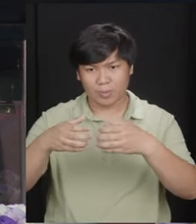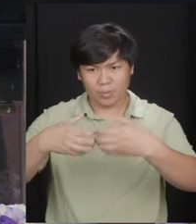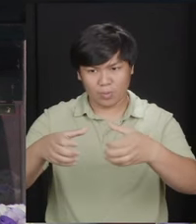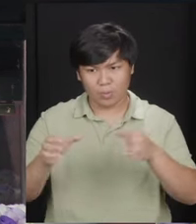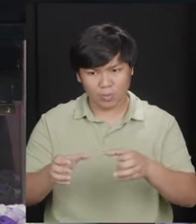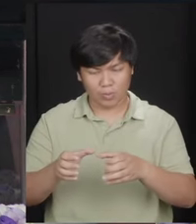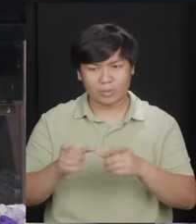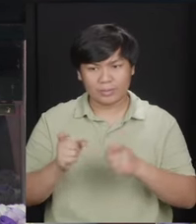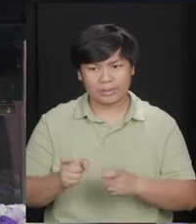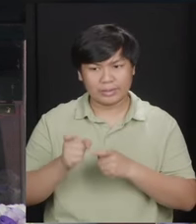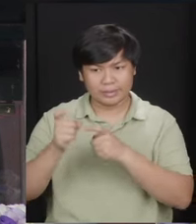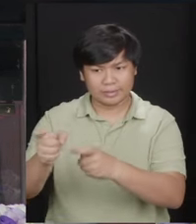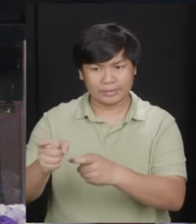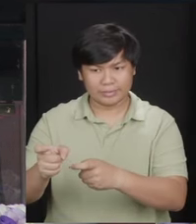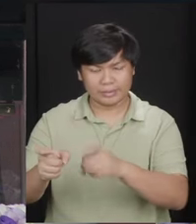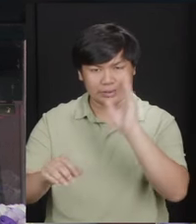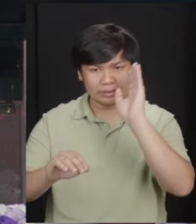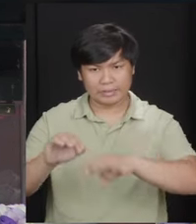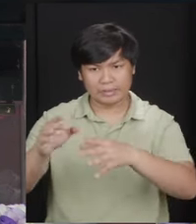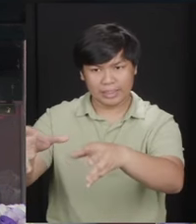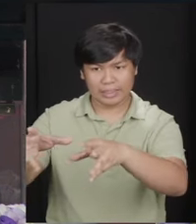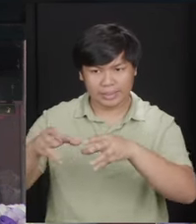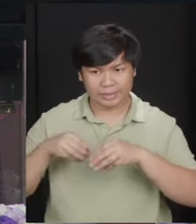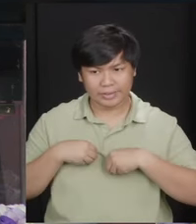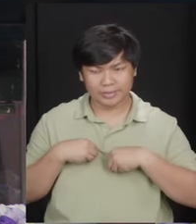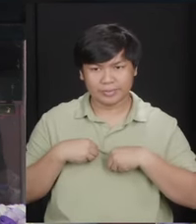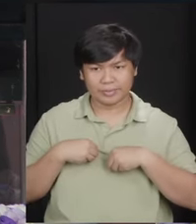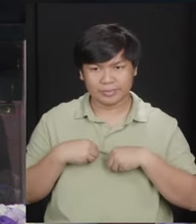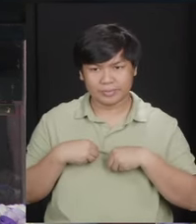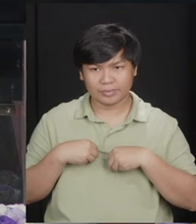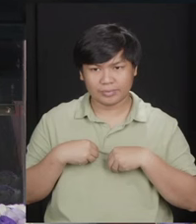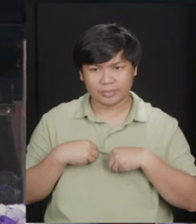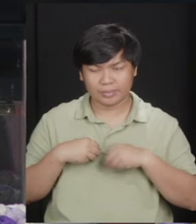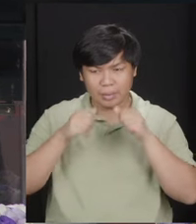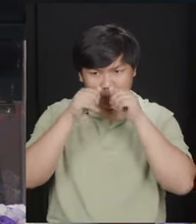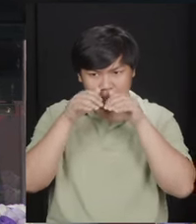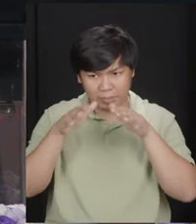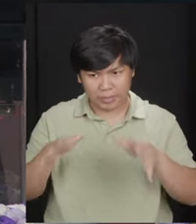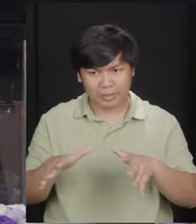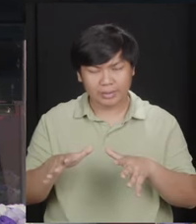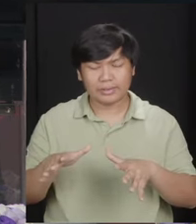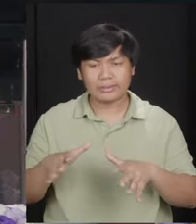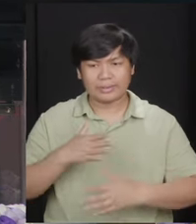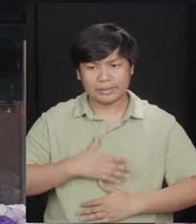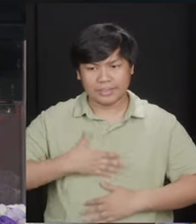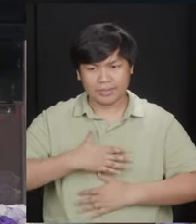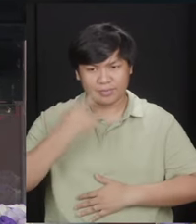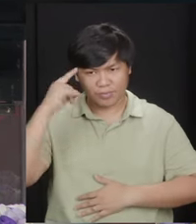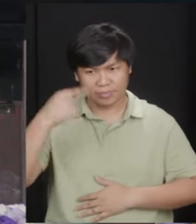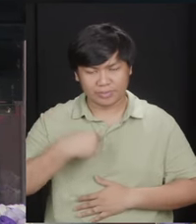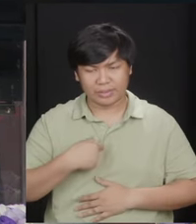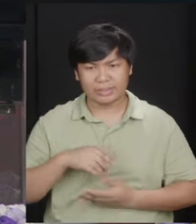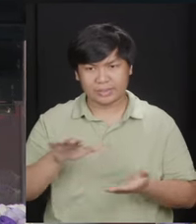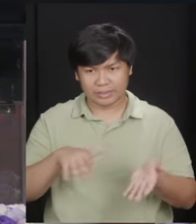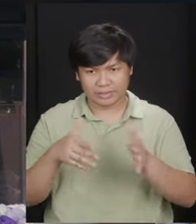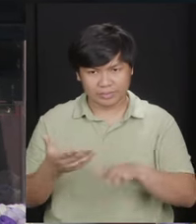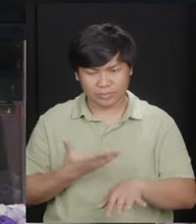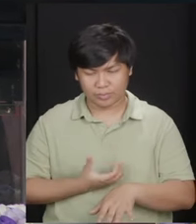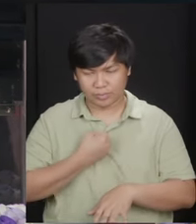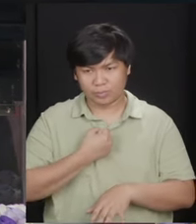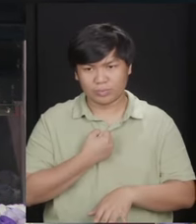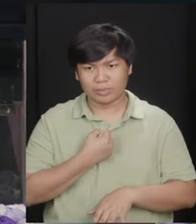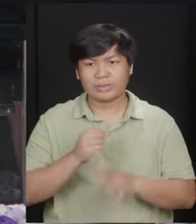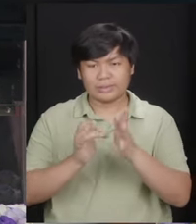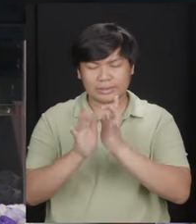Giving rather than receiving was actually a source of blessing and fulfillment for me. Dying to self, as Jesus